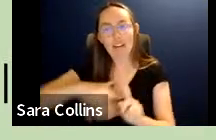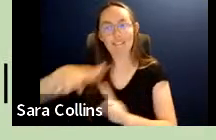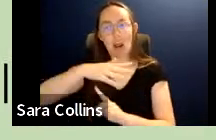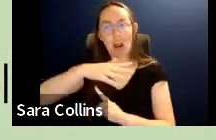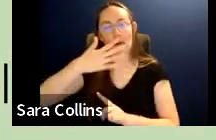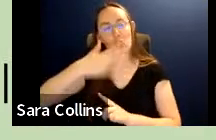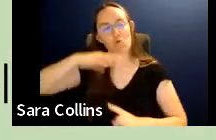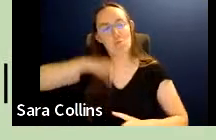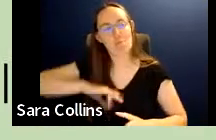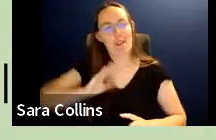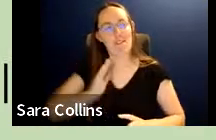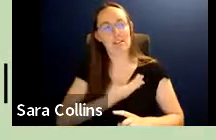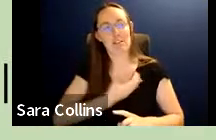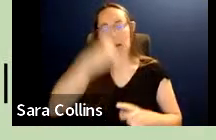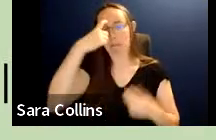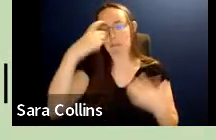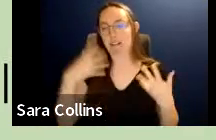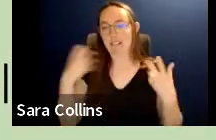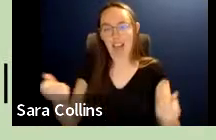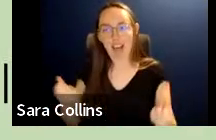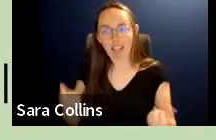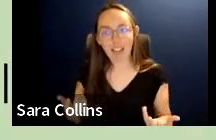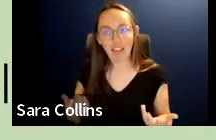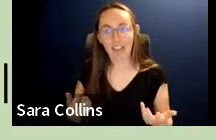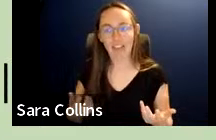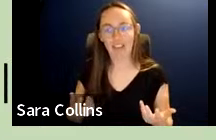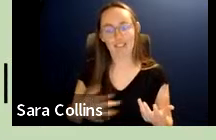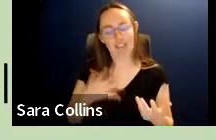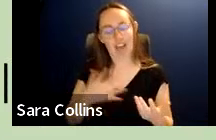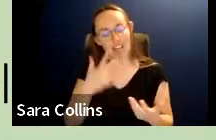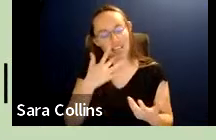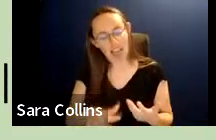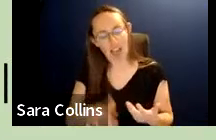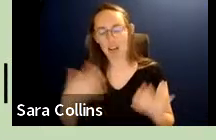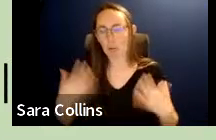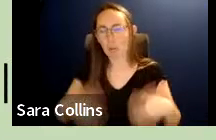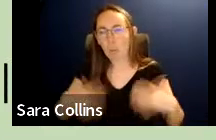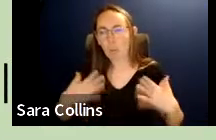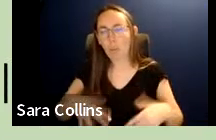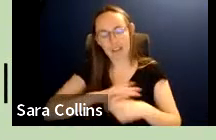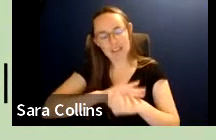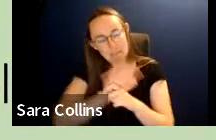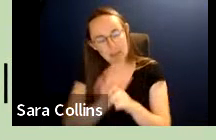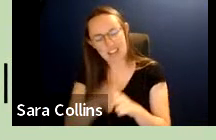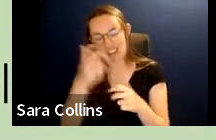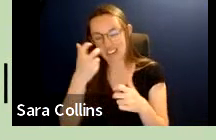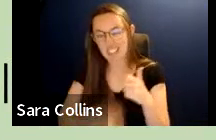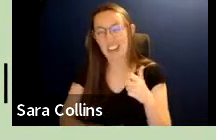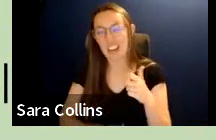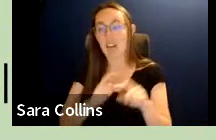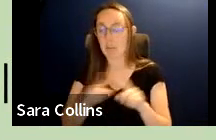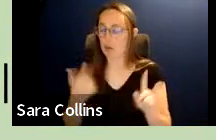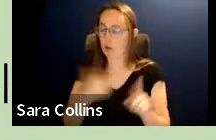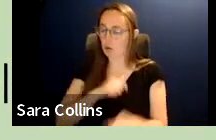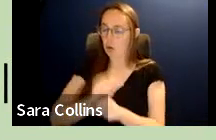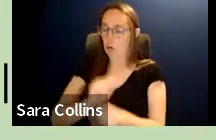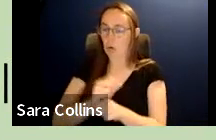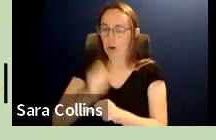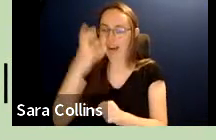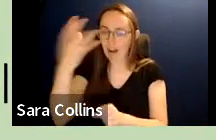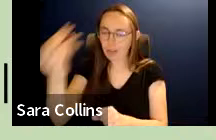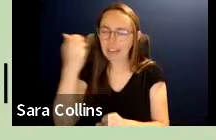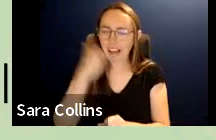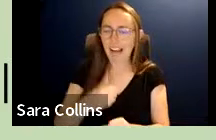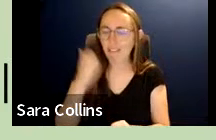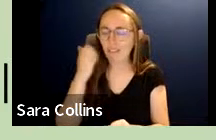Those of us working at Common Roots have really felt fortunate to weather this pandemic in a largely outdoor setting. So that's been